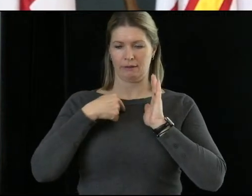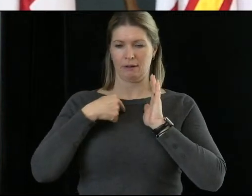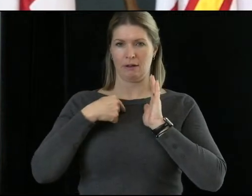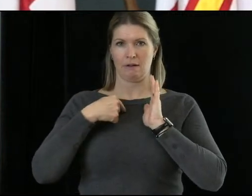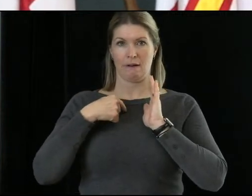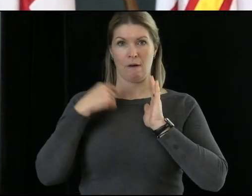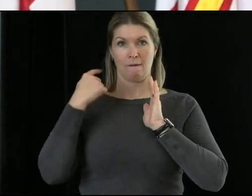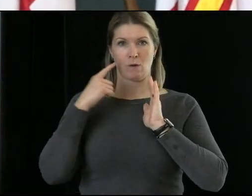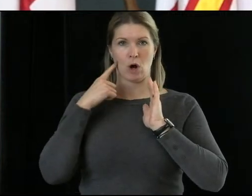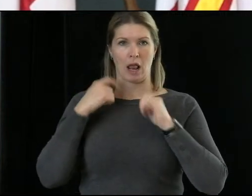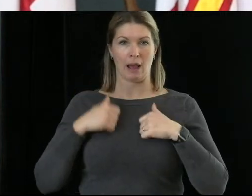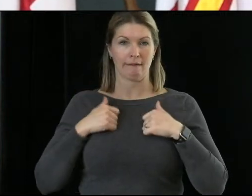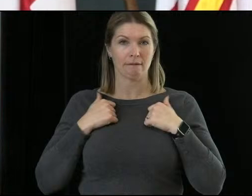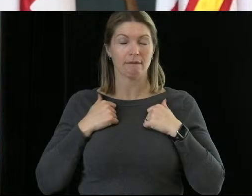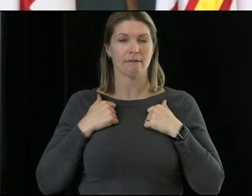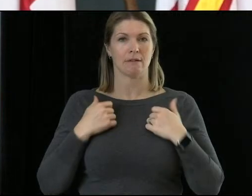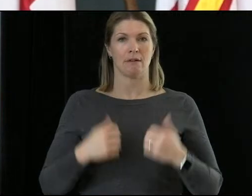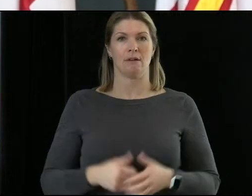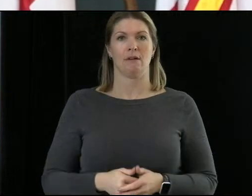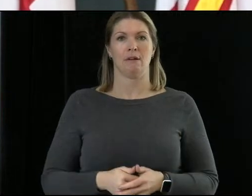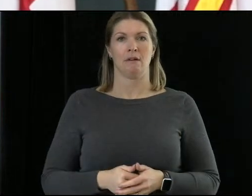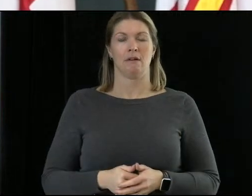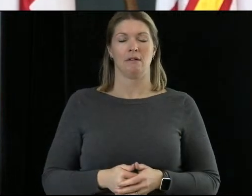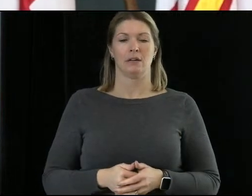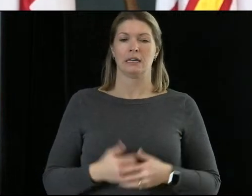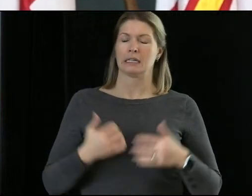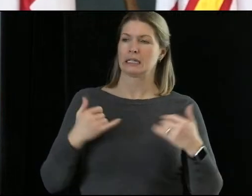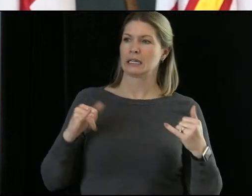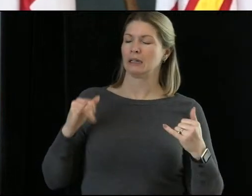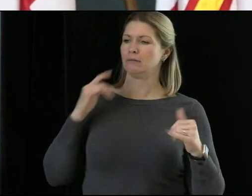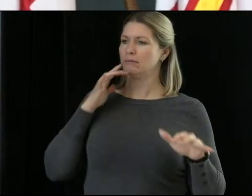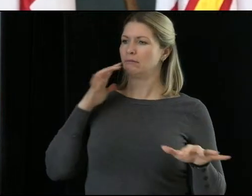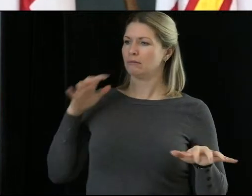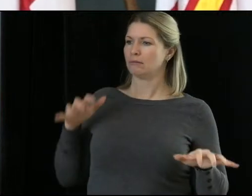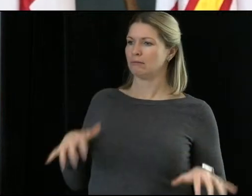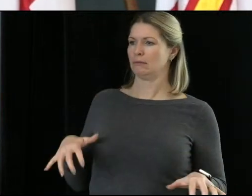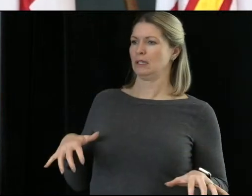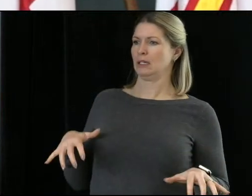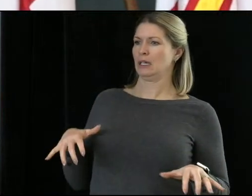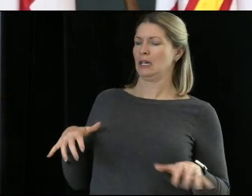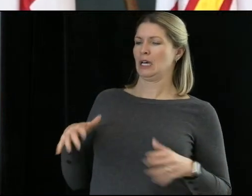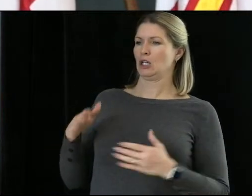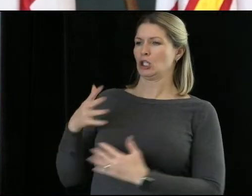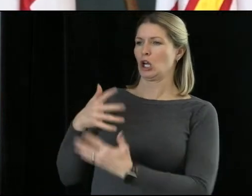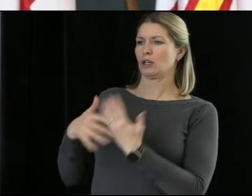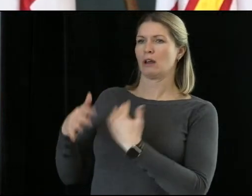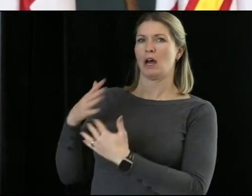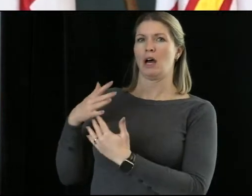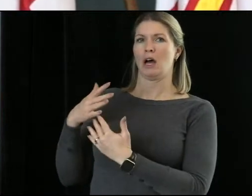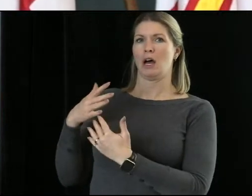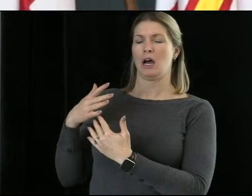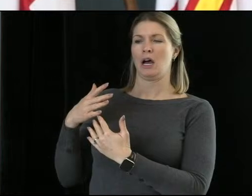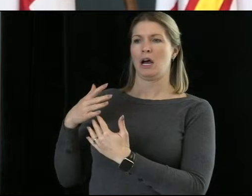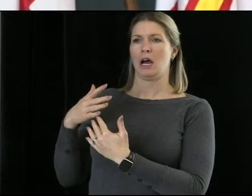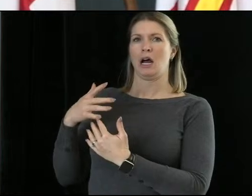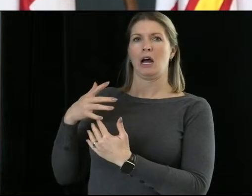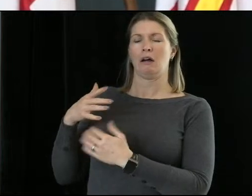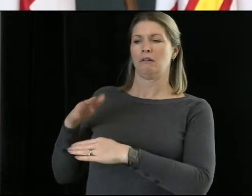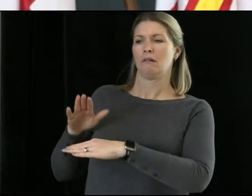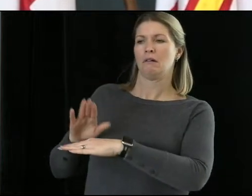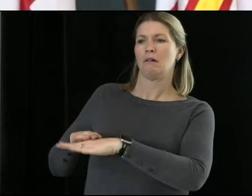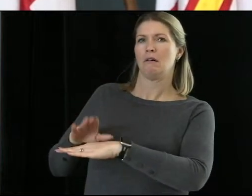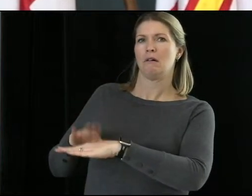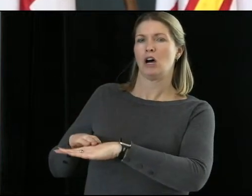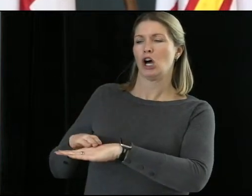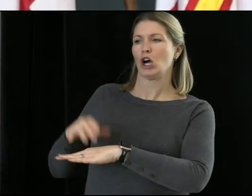It's astounding that even now, our society focuses on cautioning girls about